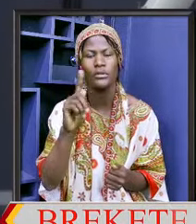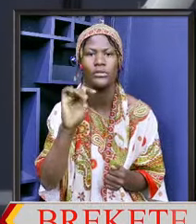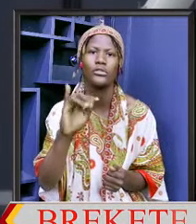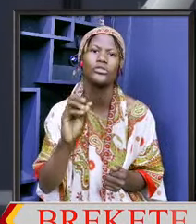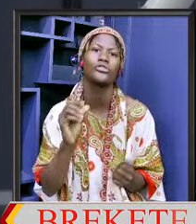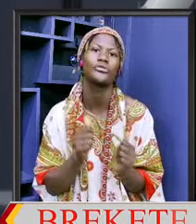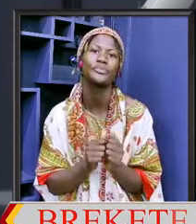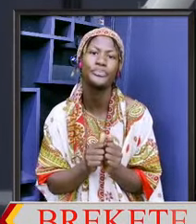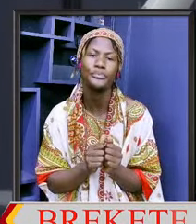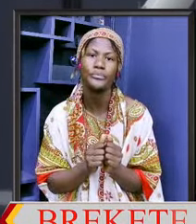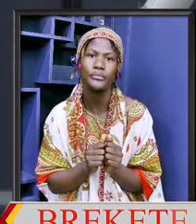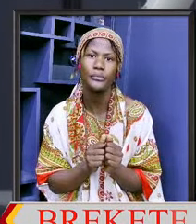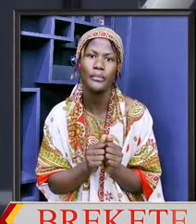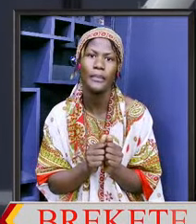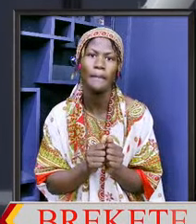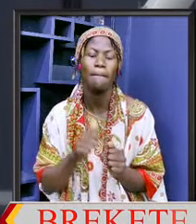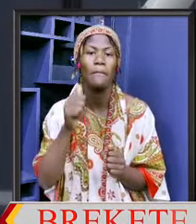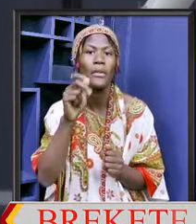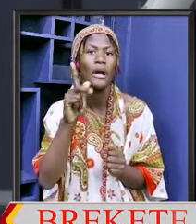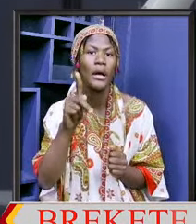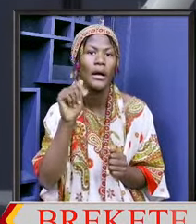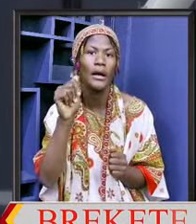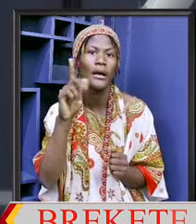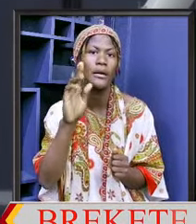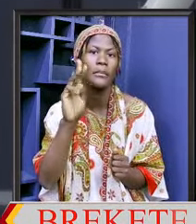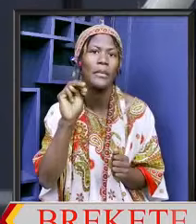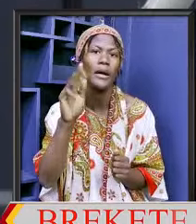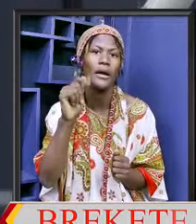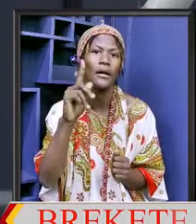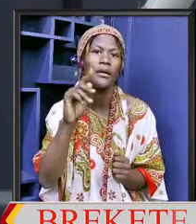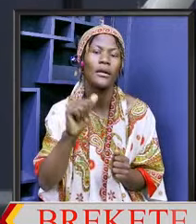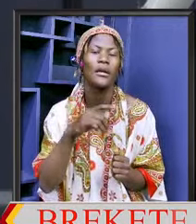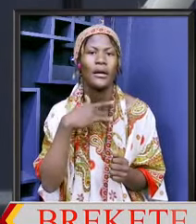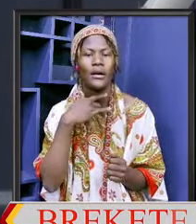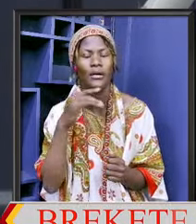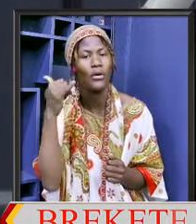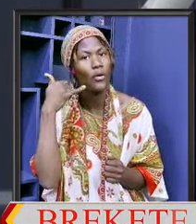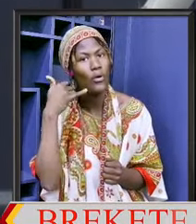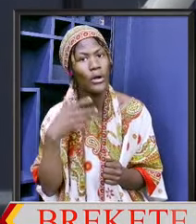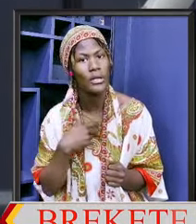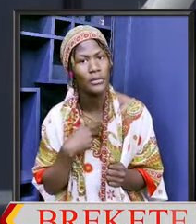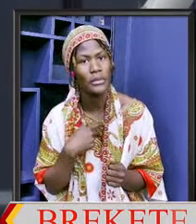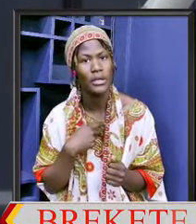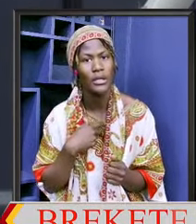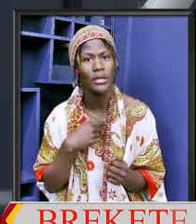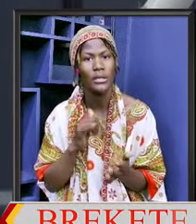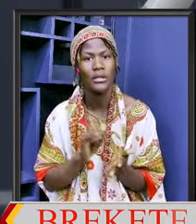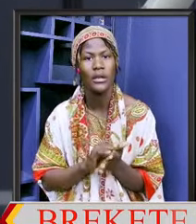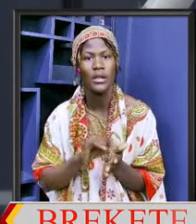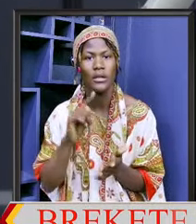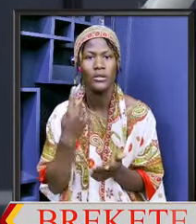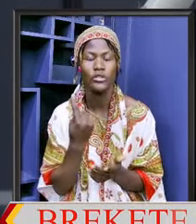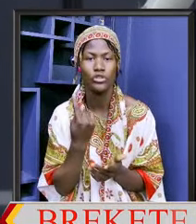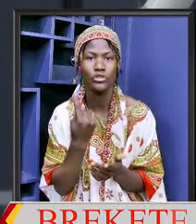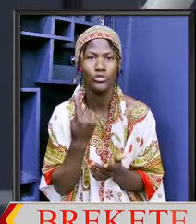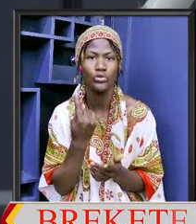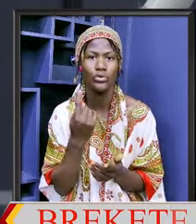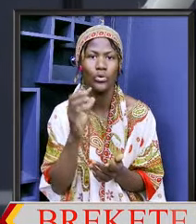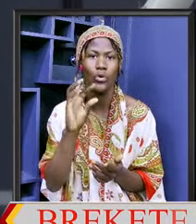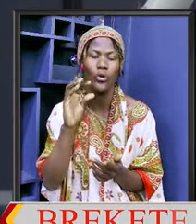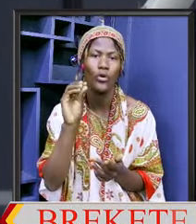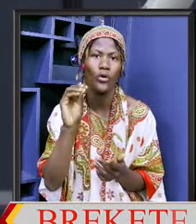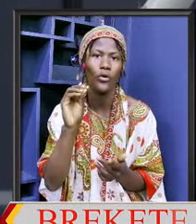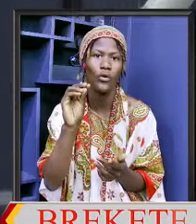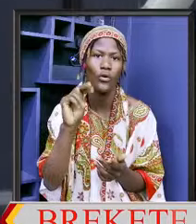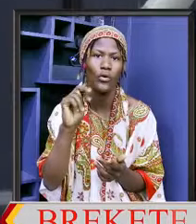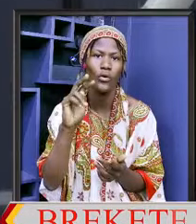called me. He said, me, I don't hear the latest. And the reason is because now through conference, I talked to Madame Josephine. It's possible because she not get my